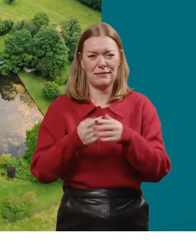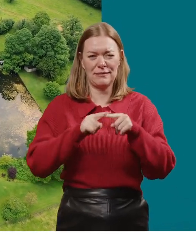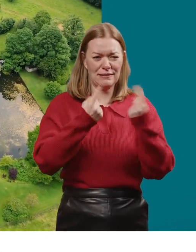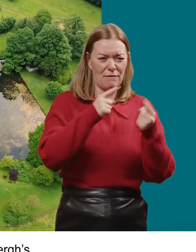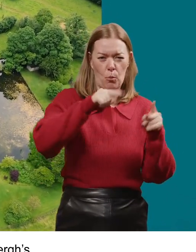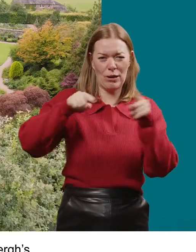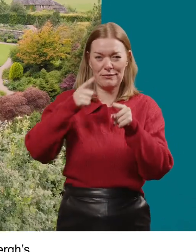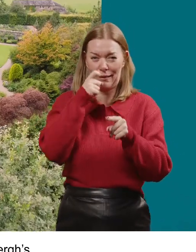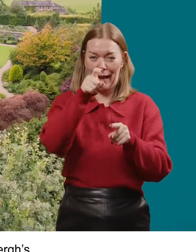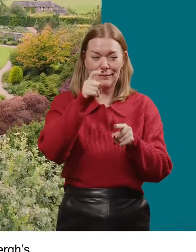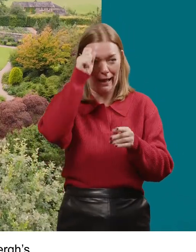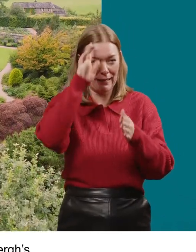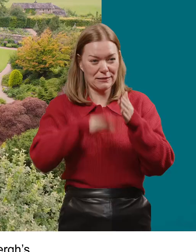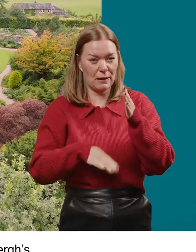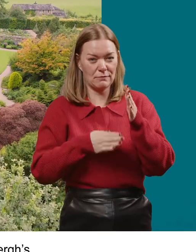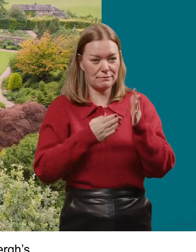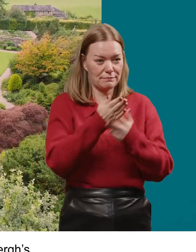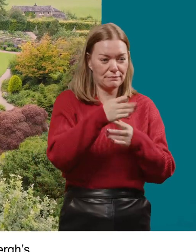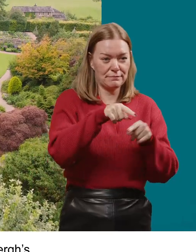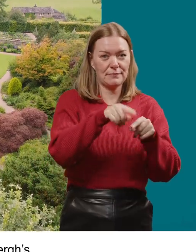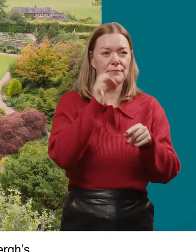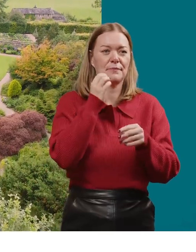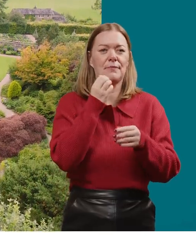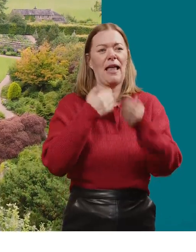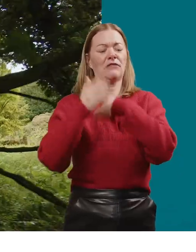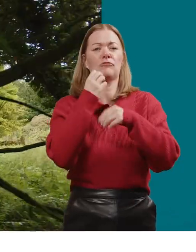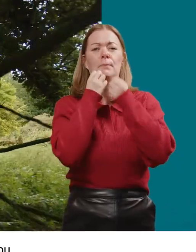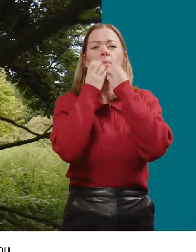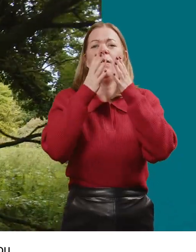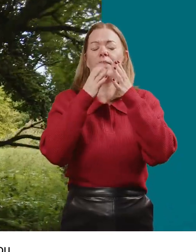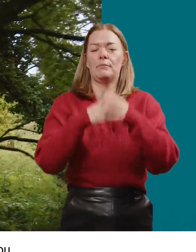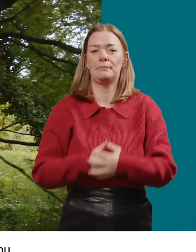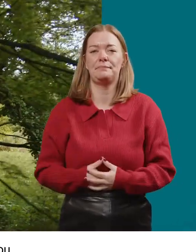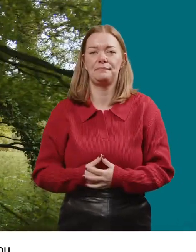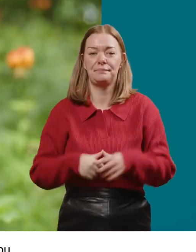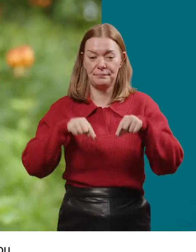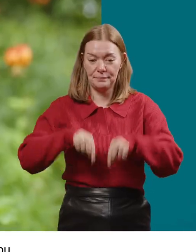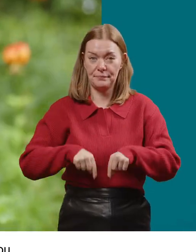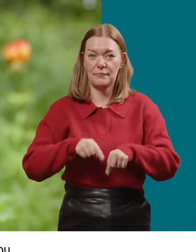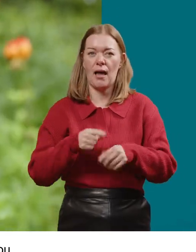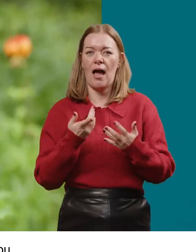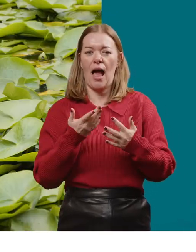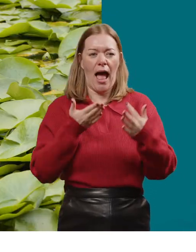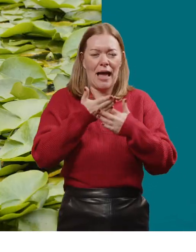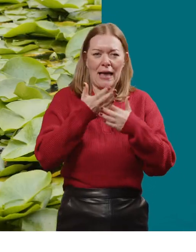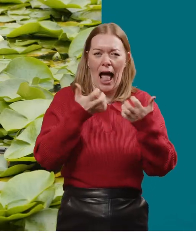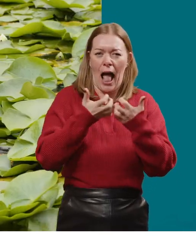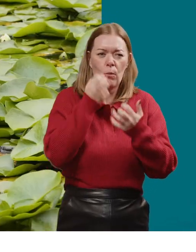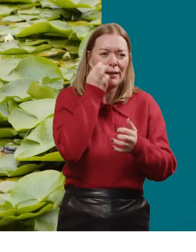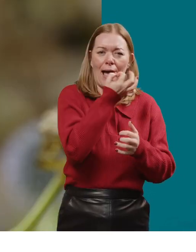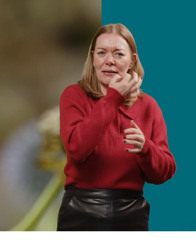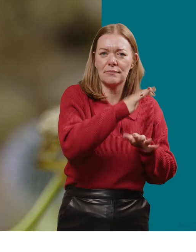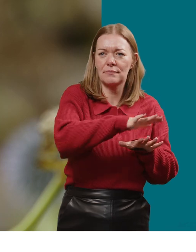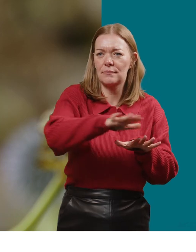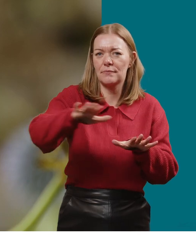so many ways you can experience Sizergh's unique history and beauty. This film will show you the most accessible way to explore the